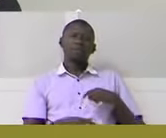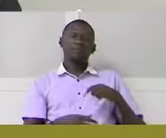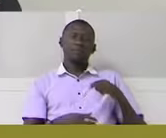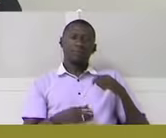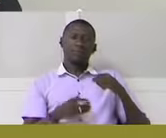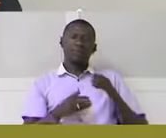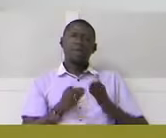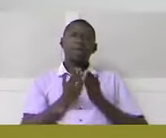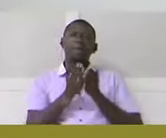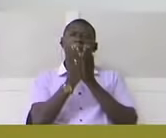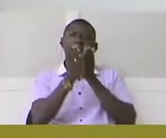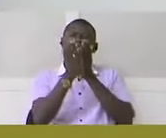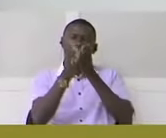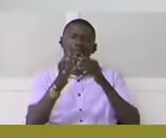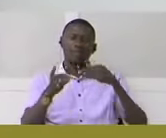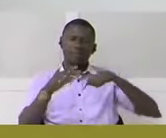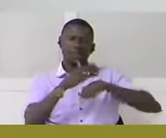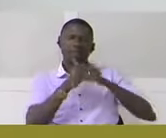And at